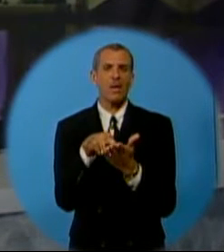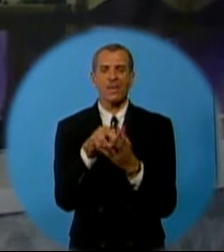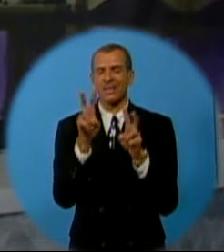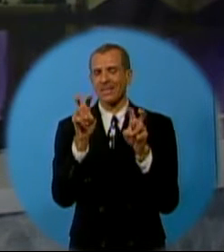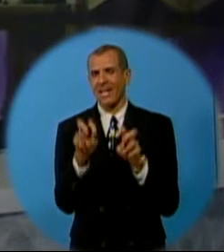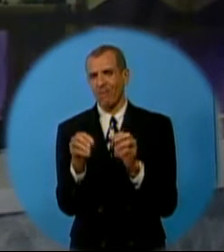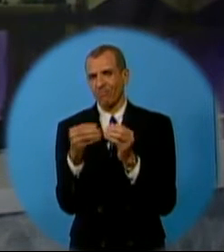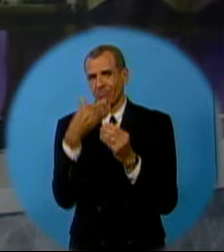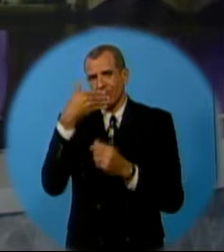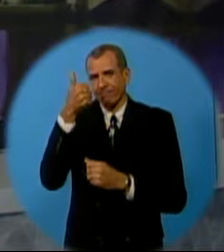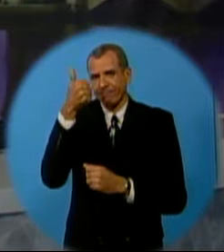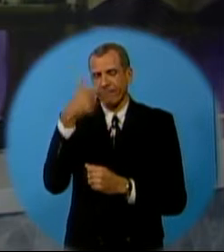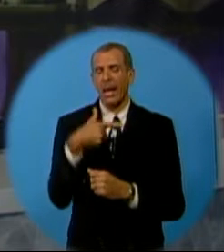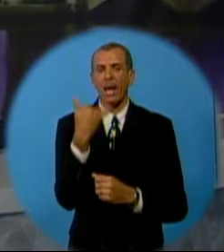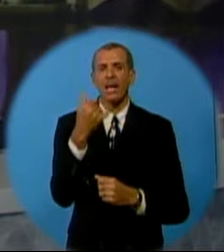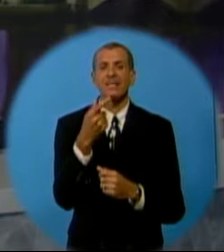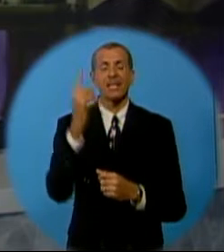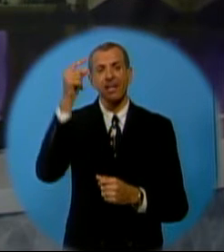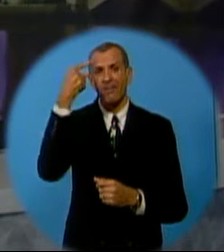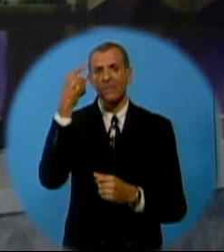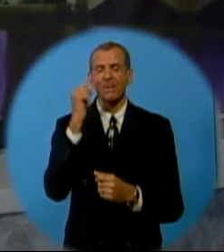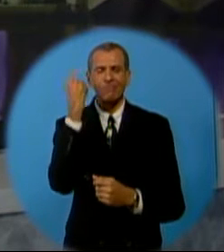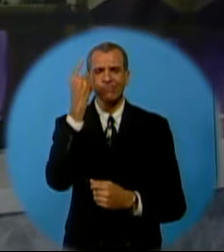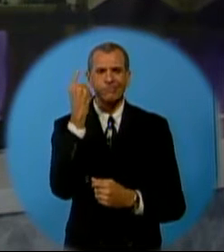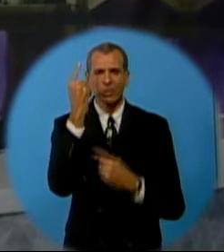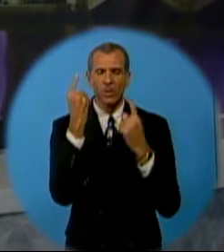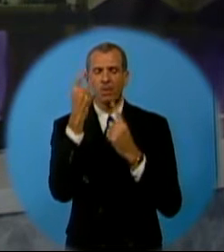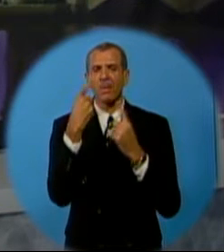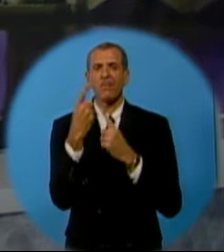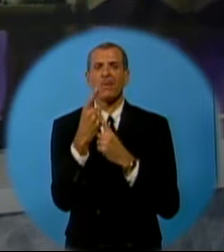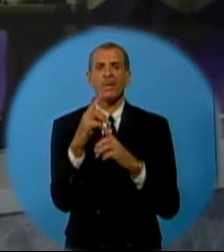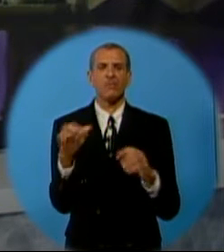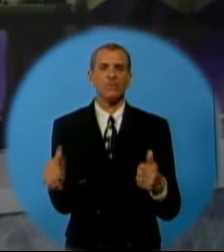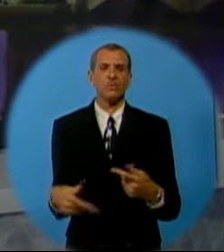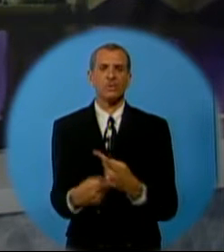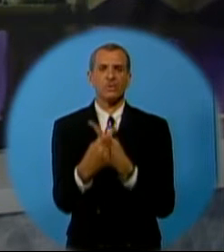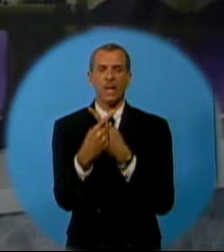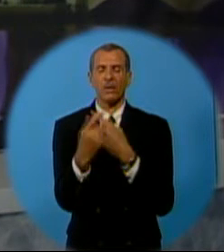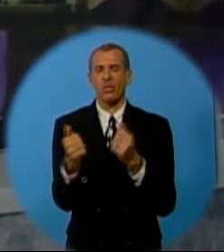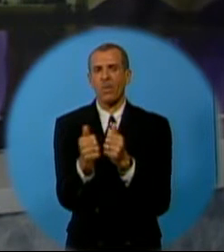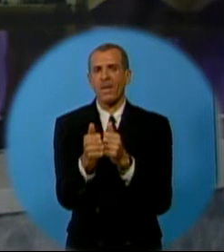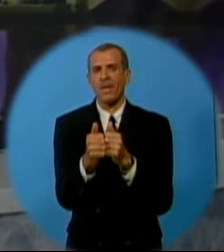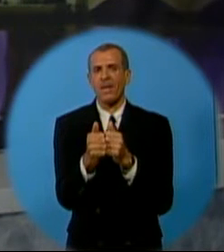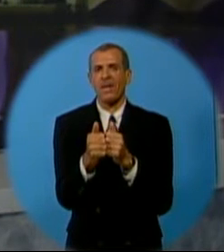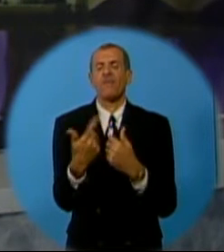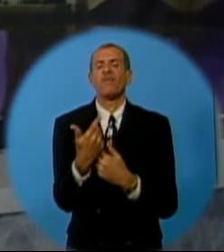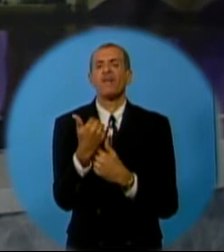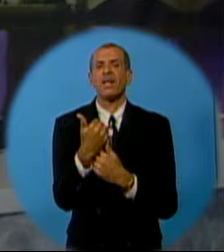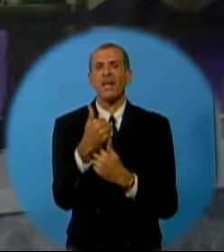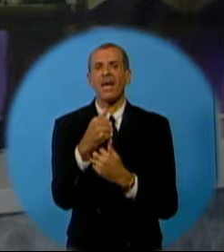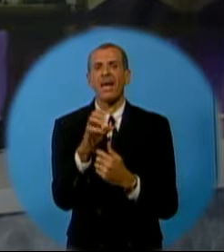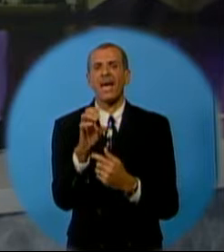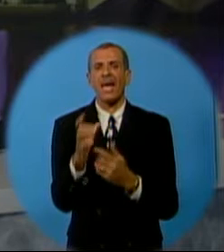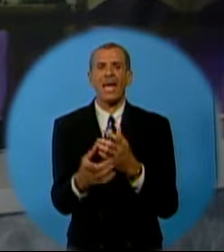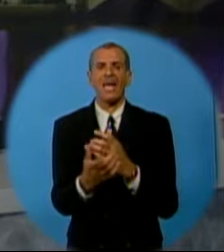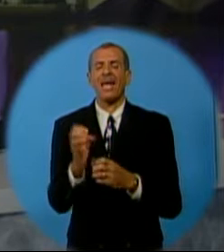comprehensive review. He also says while government may be concerned that it may conflict with the proposed waste-to-energy plant, it can